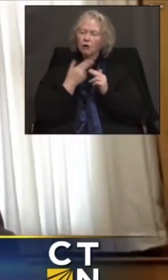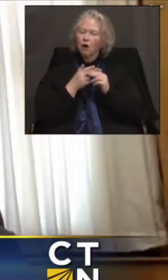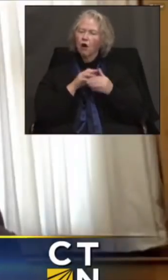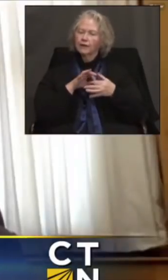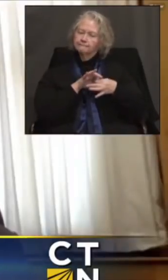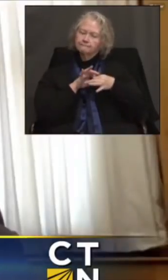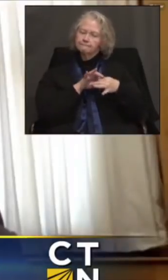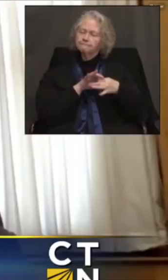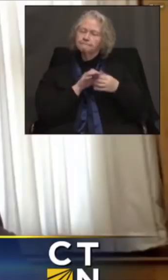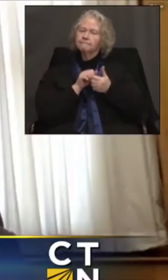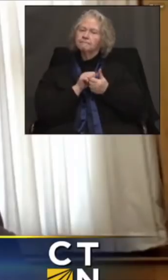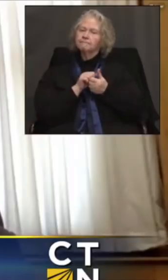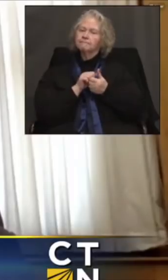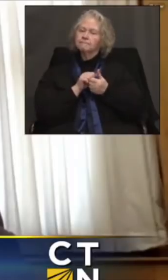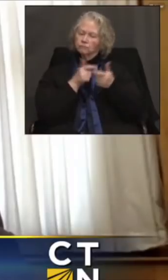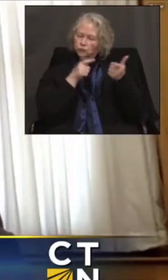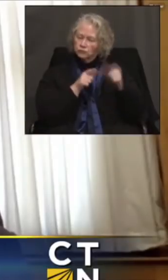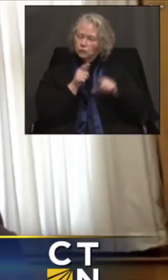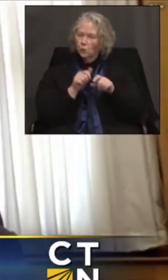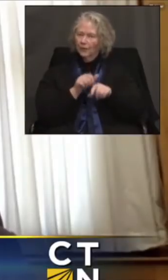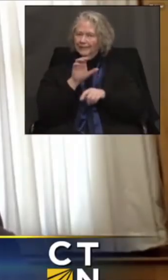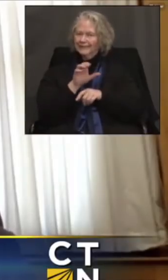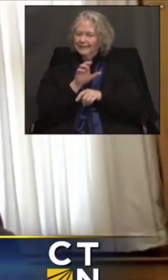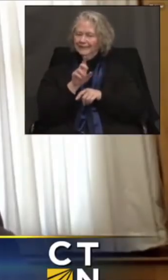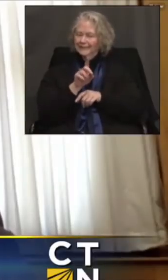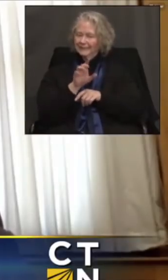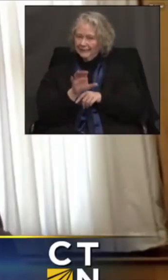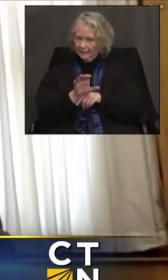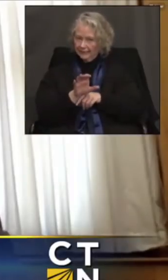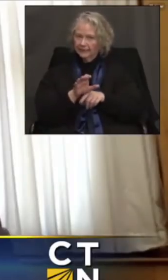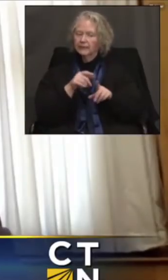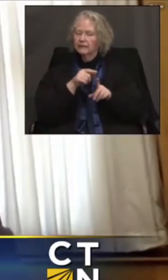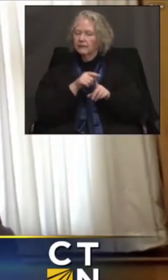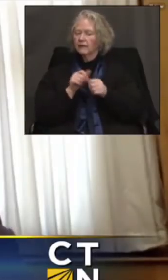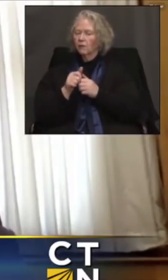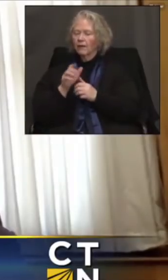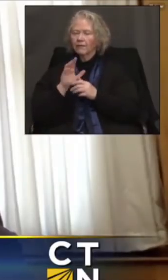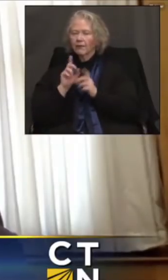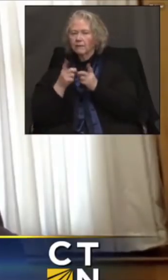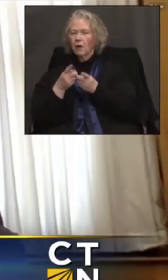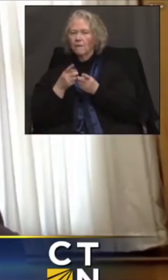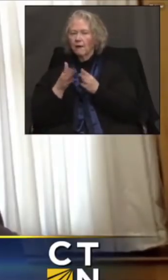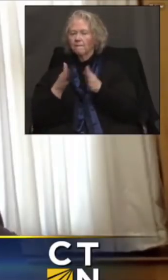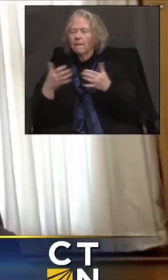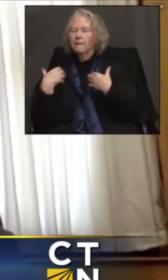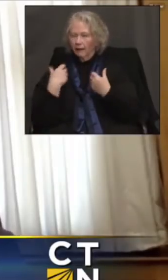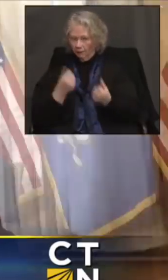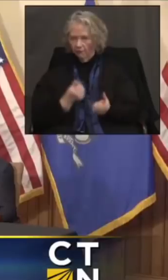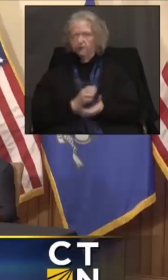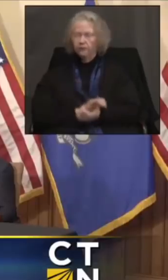with the CDC that our team at Department of Public Health is responsible for helping to prioritize and administer.